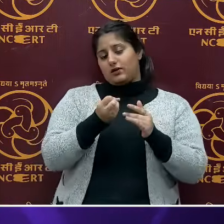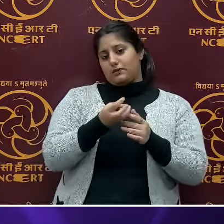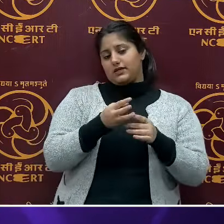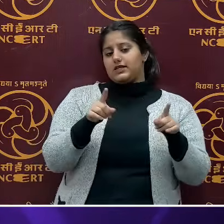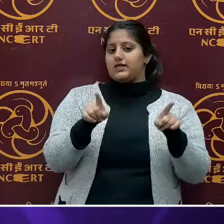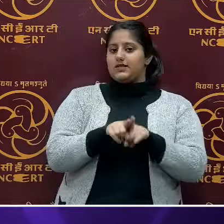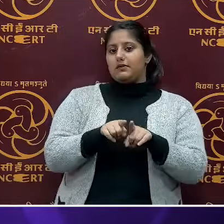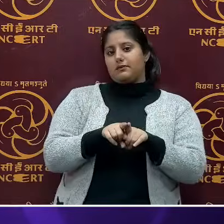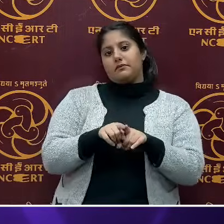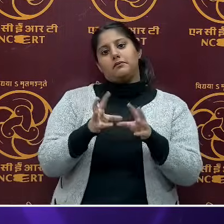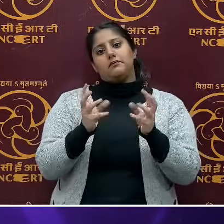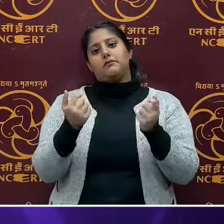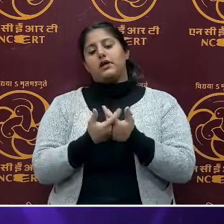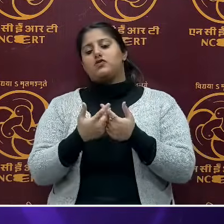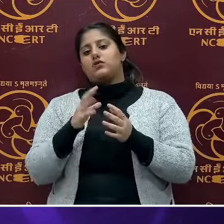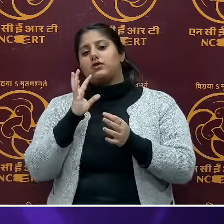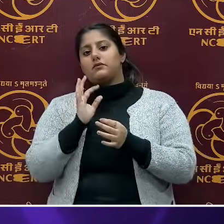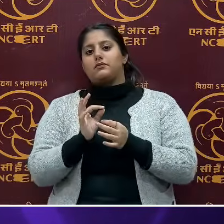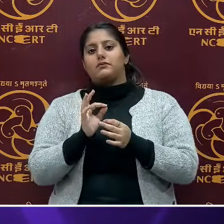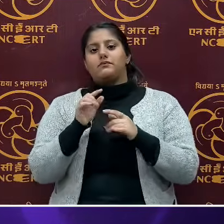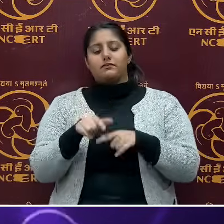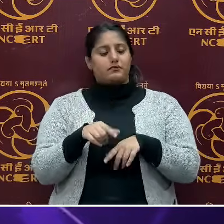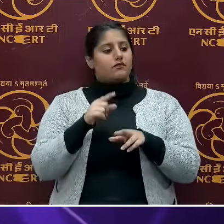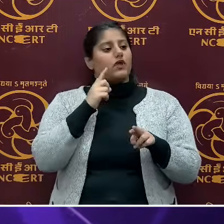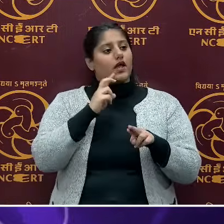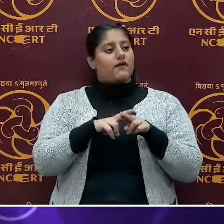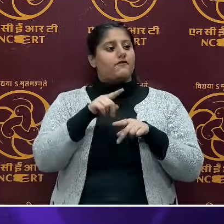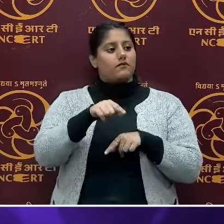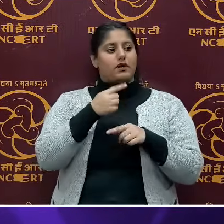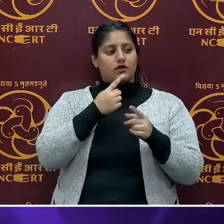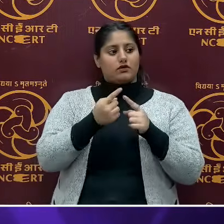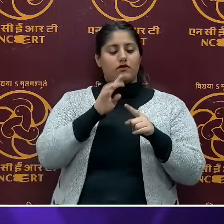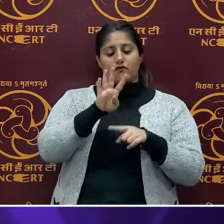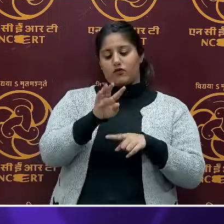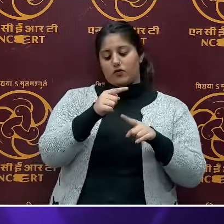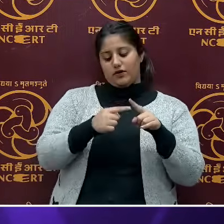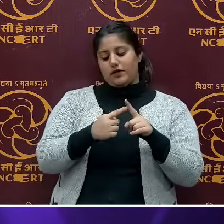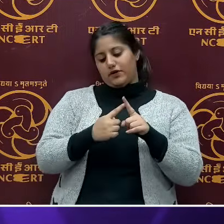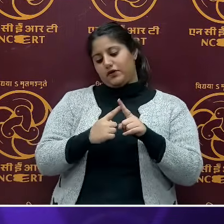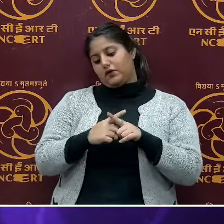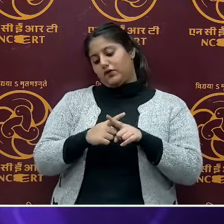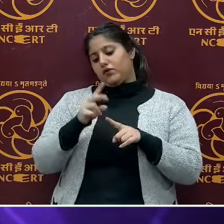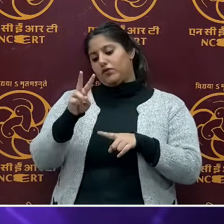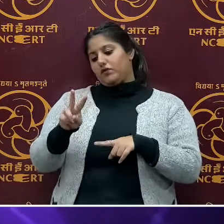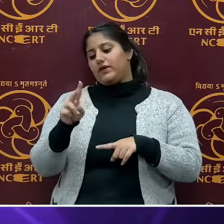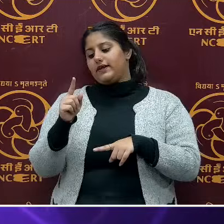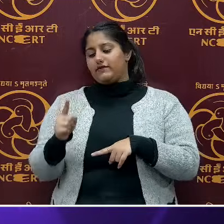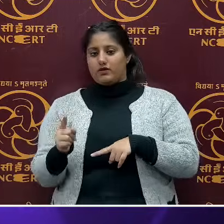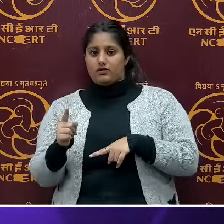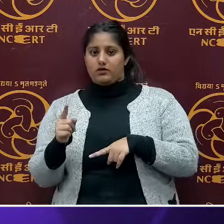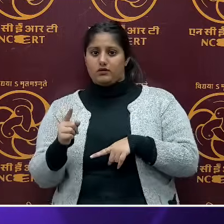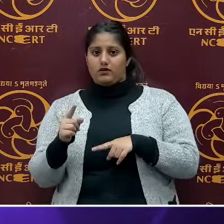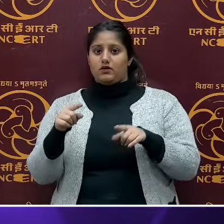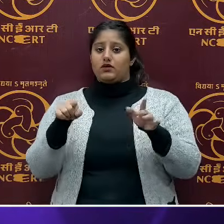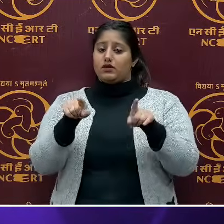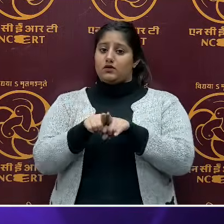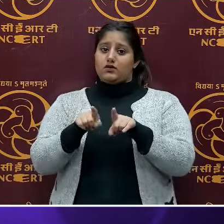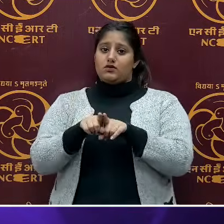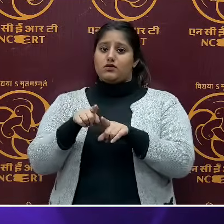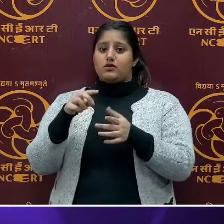we can easily calculate 4 into 21 must be equal to 7